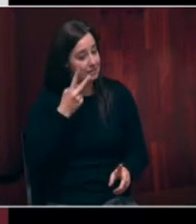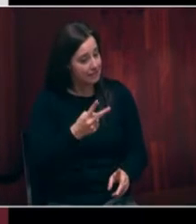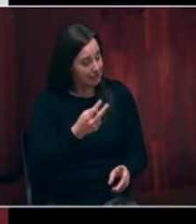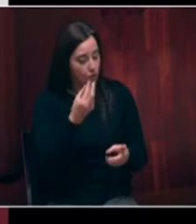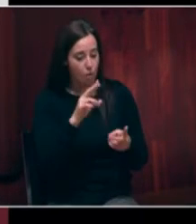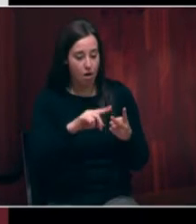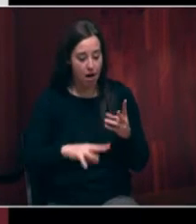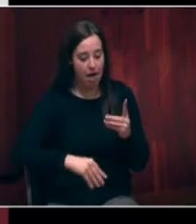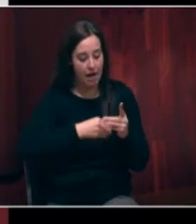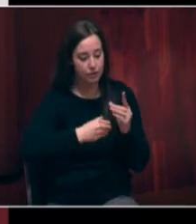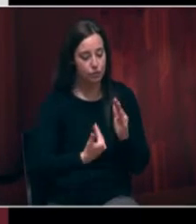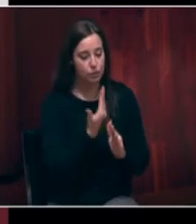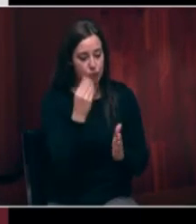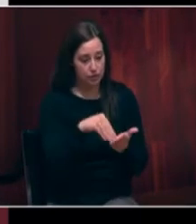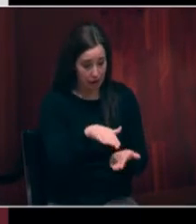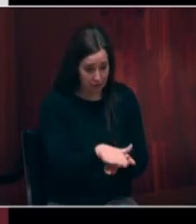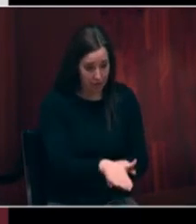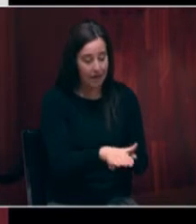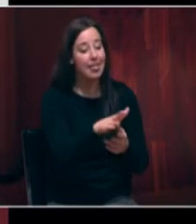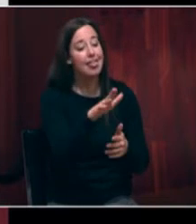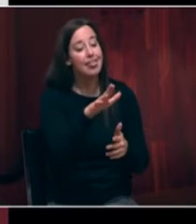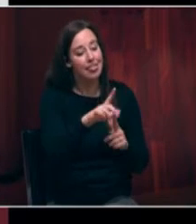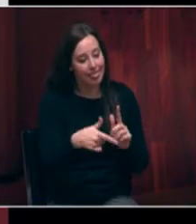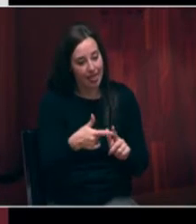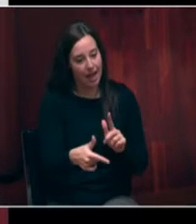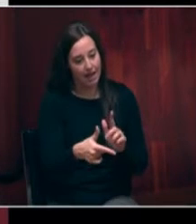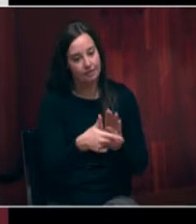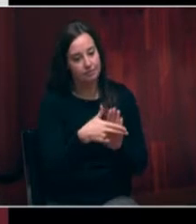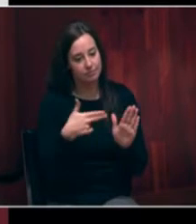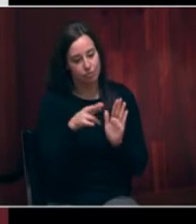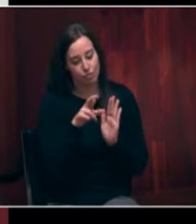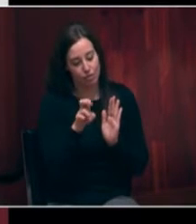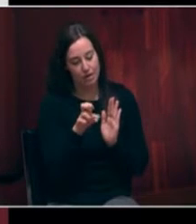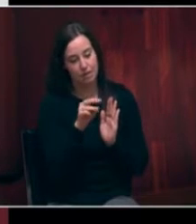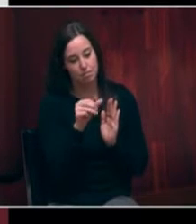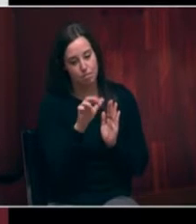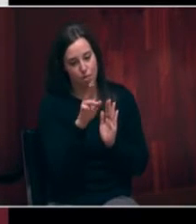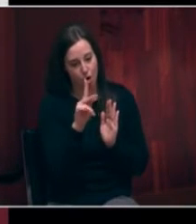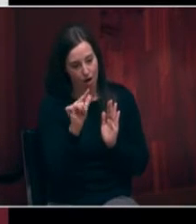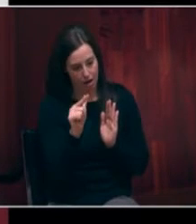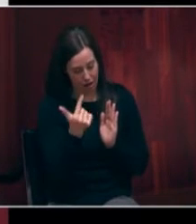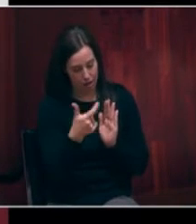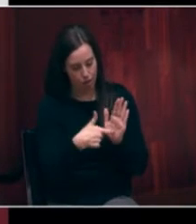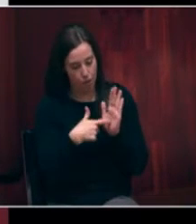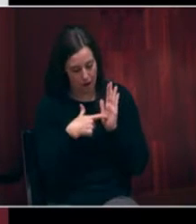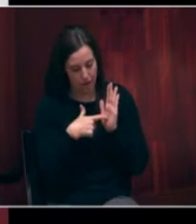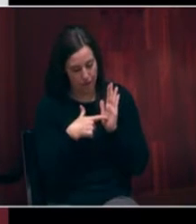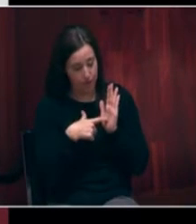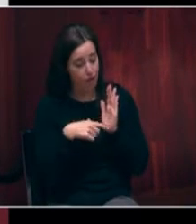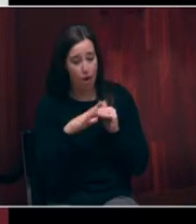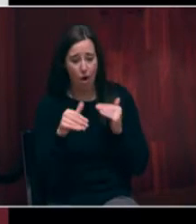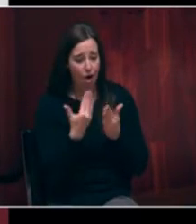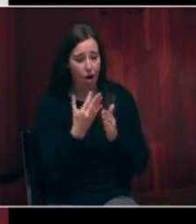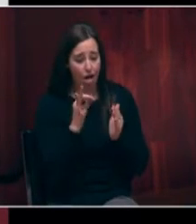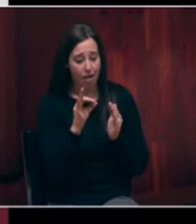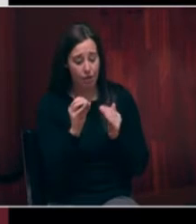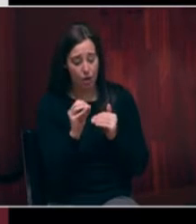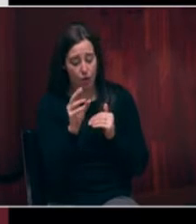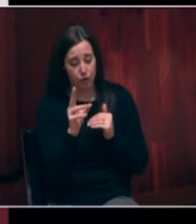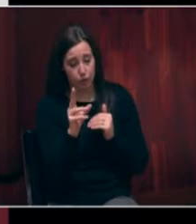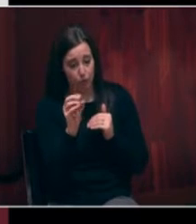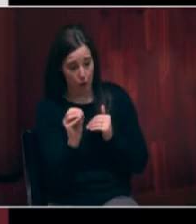document. A couple of things when you're reusing legacy information that qualifies to be CUI, because all FOUO is not automatically